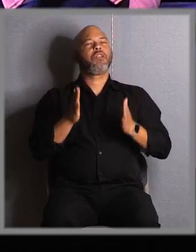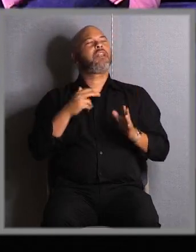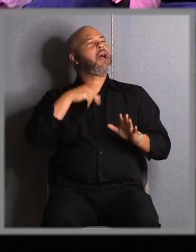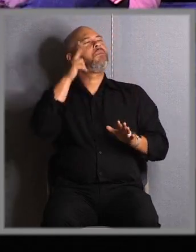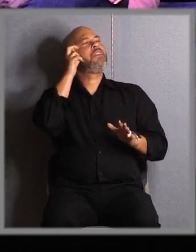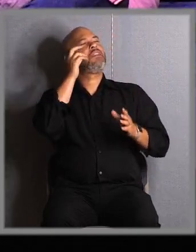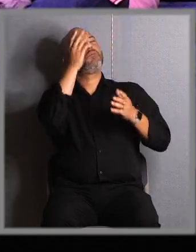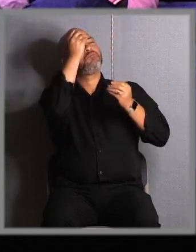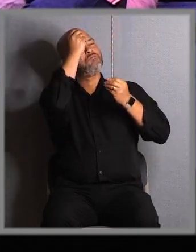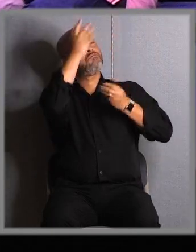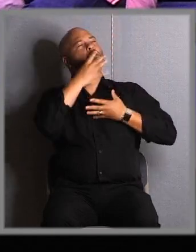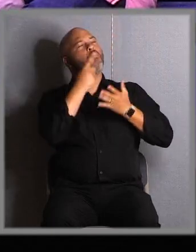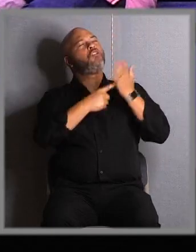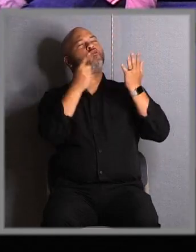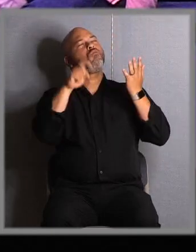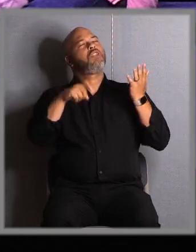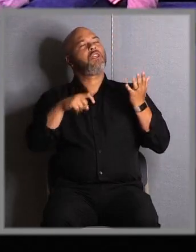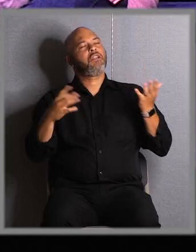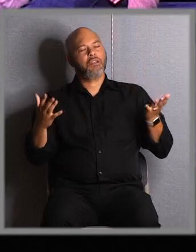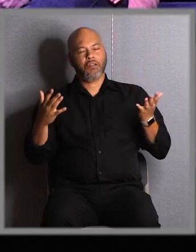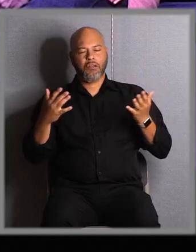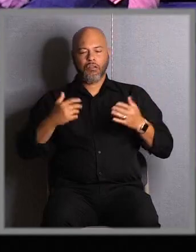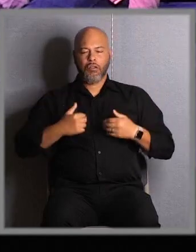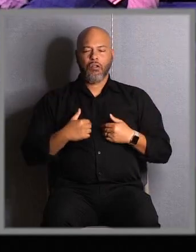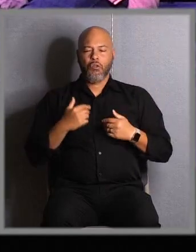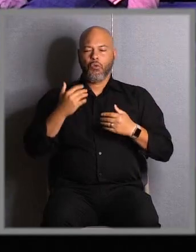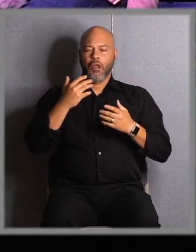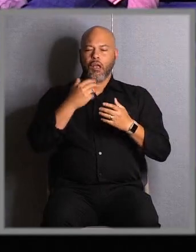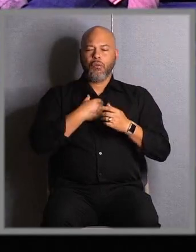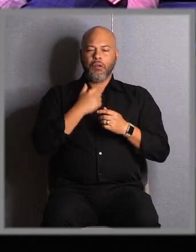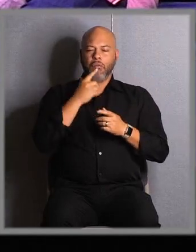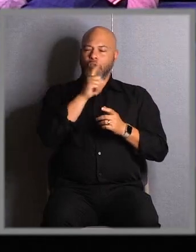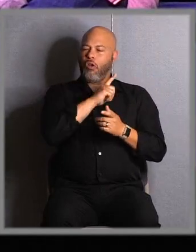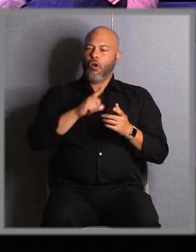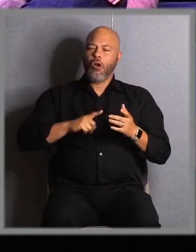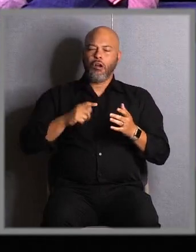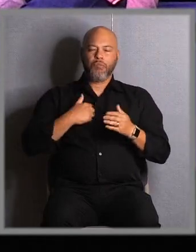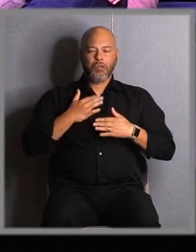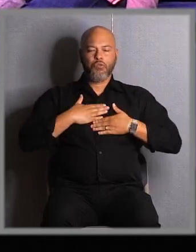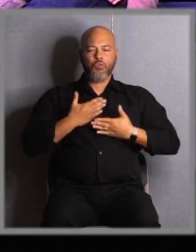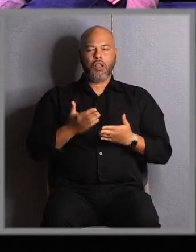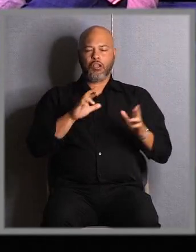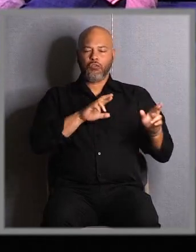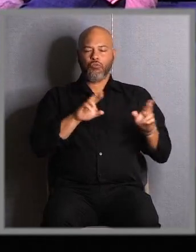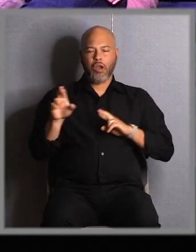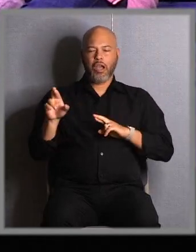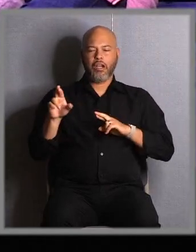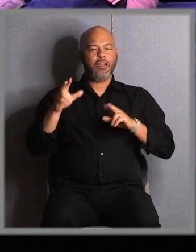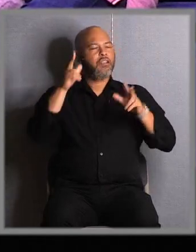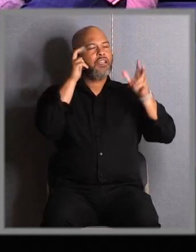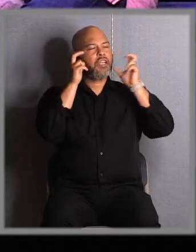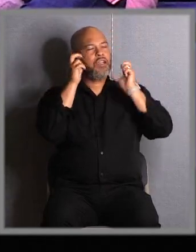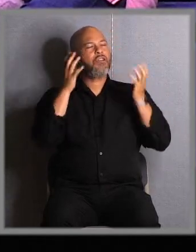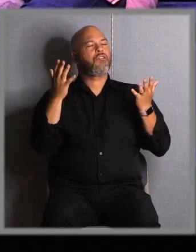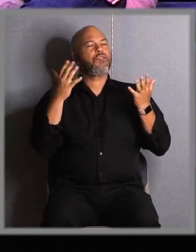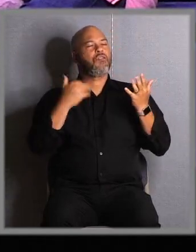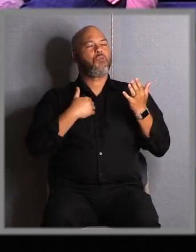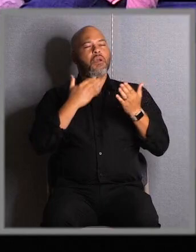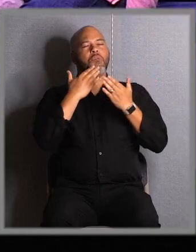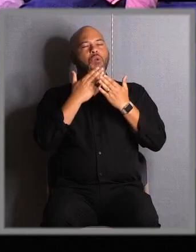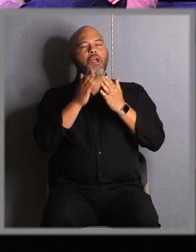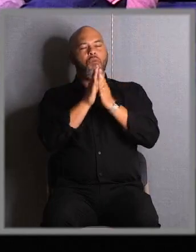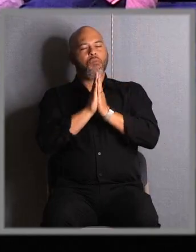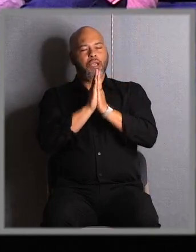Lord, all that you have for us to hear, all that you have for us to learn, Lord, may we be willing and ready to hear. And we pray this prayer